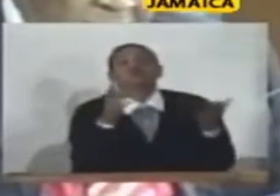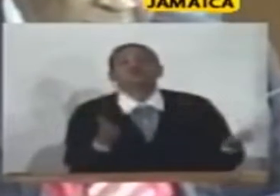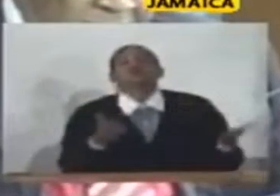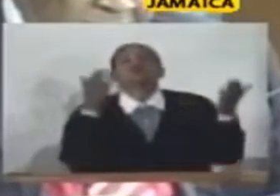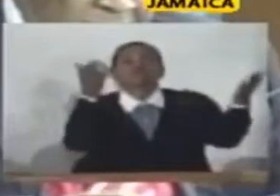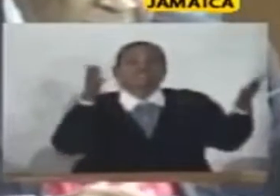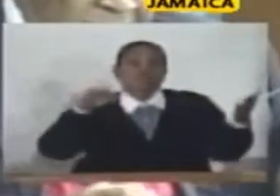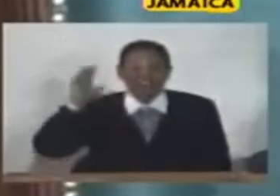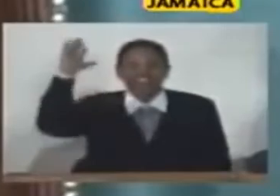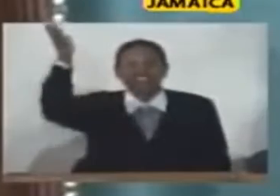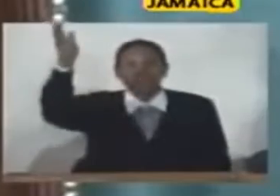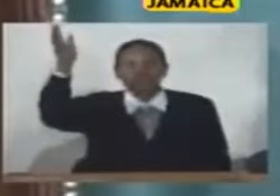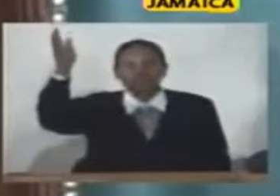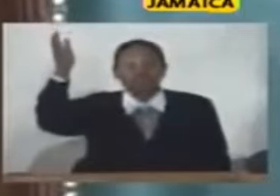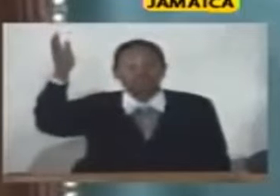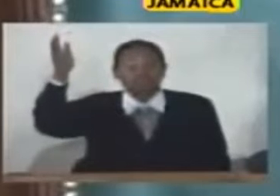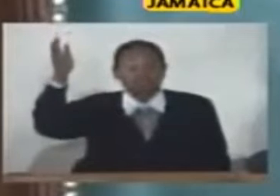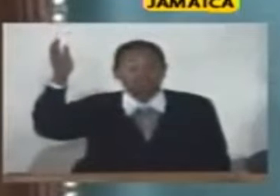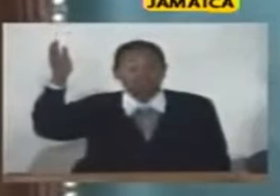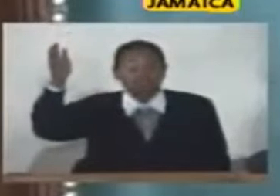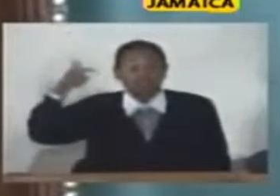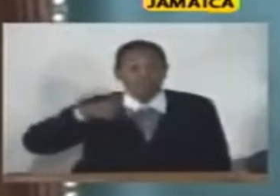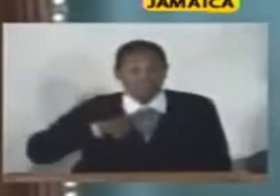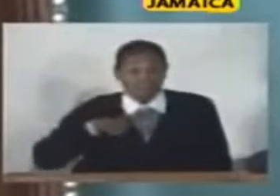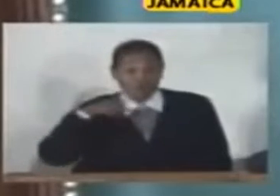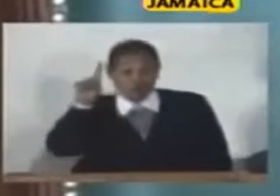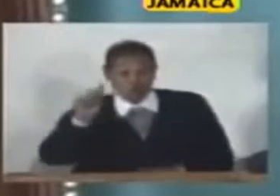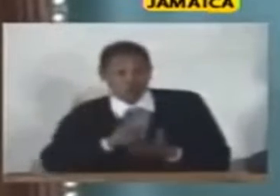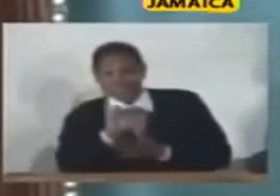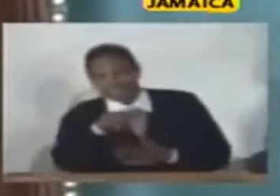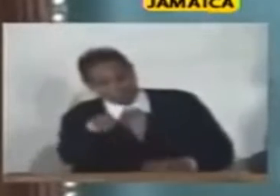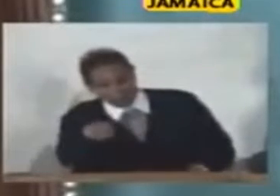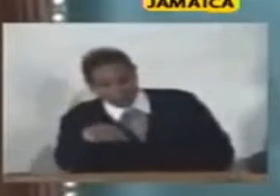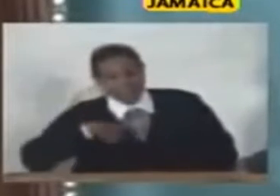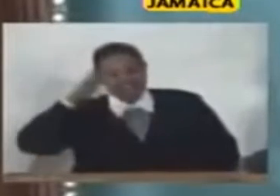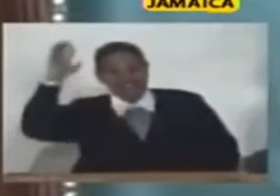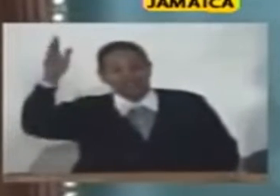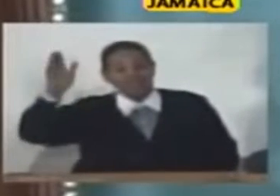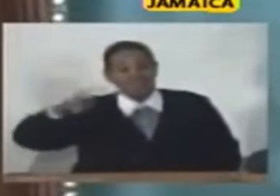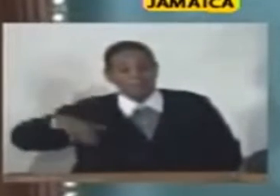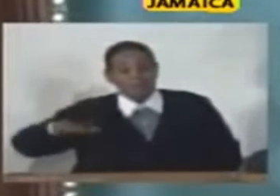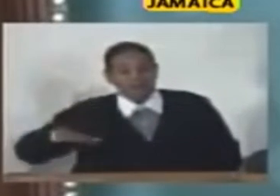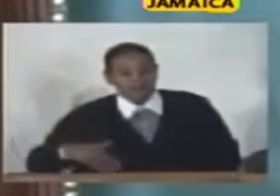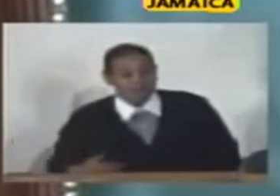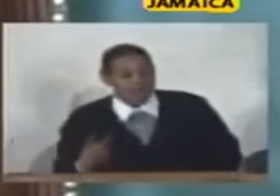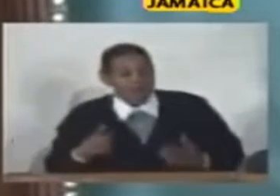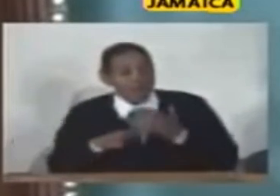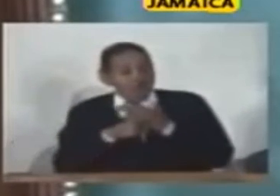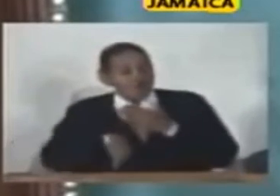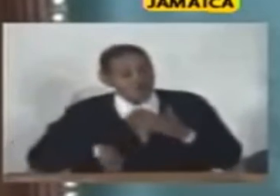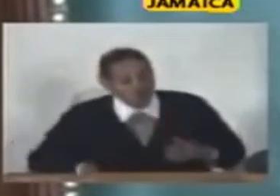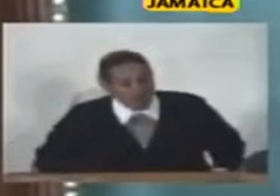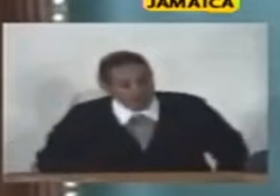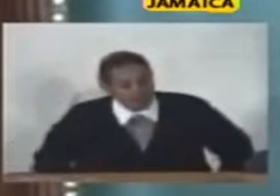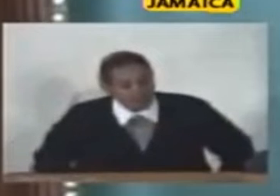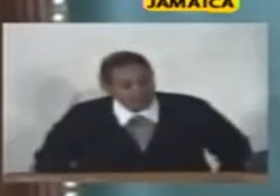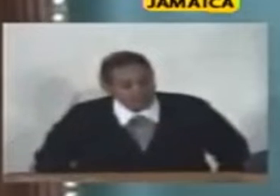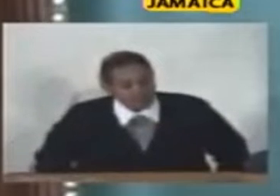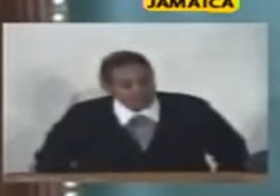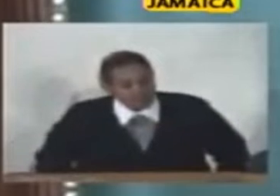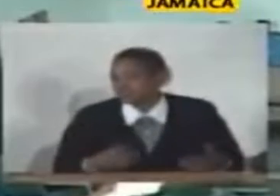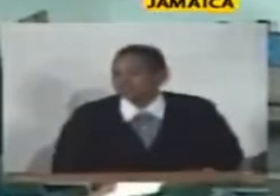charged. When the Speaker insisted he would not entertain a debate, things escalated with opposition MP Ronald